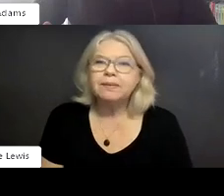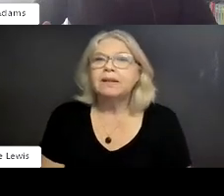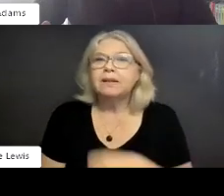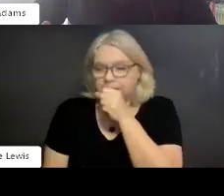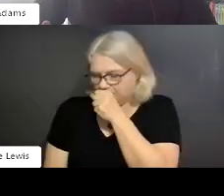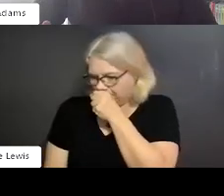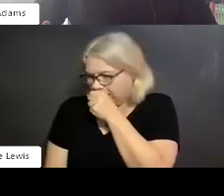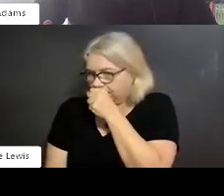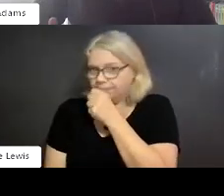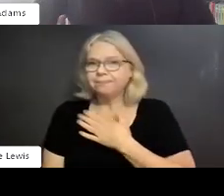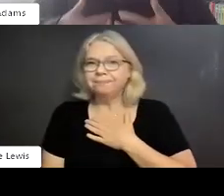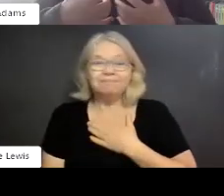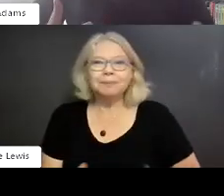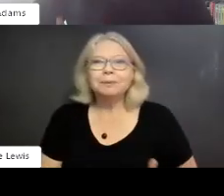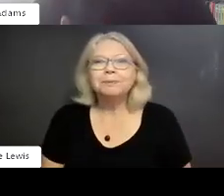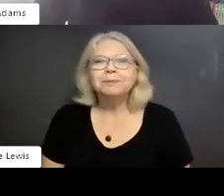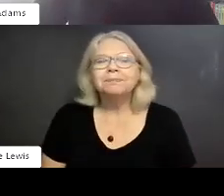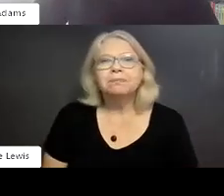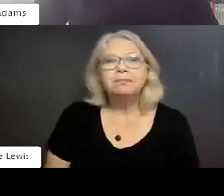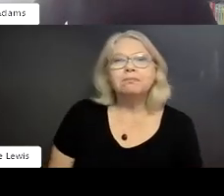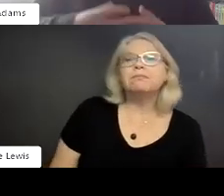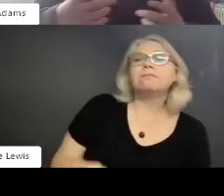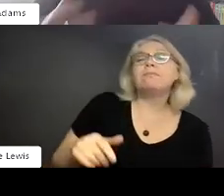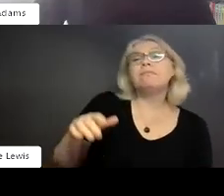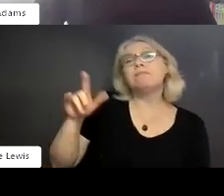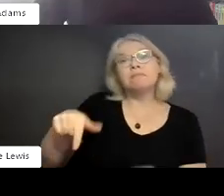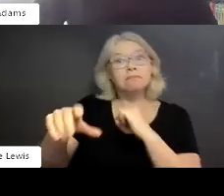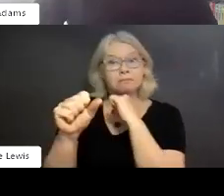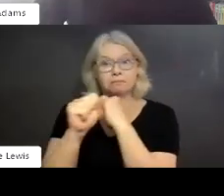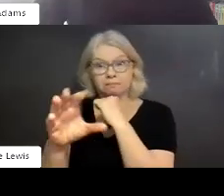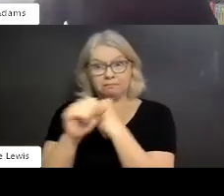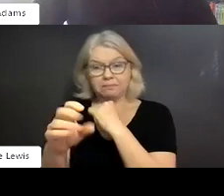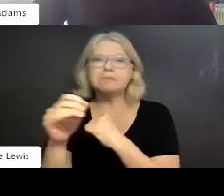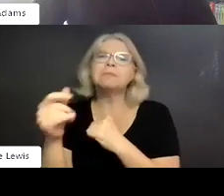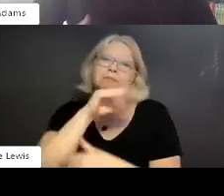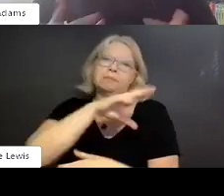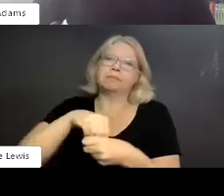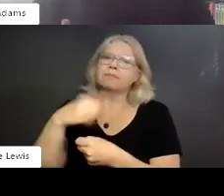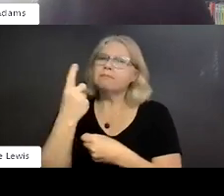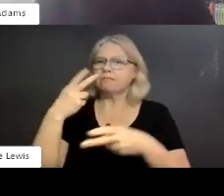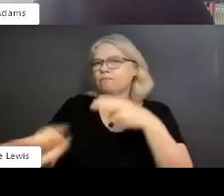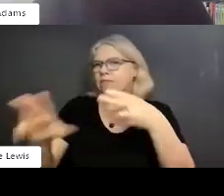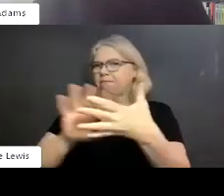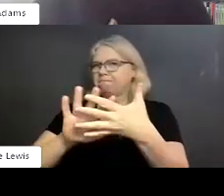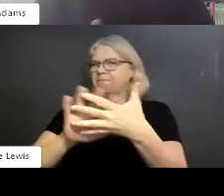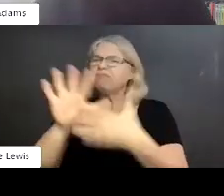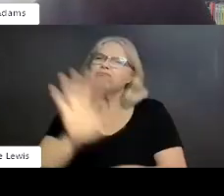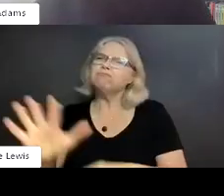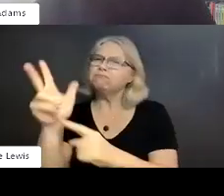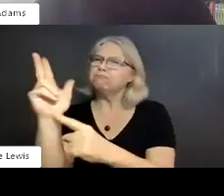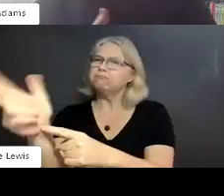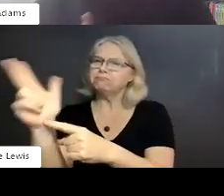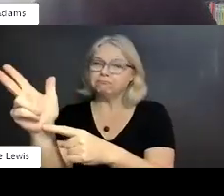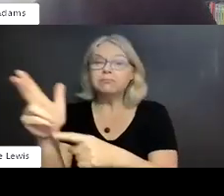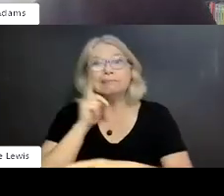that was the key piece of this campaign. So it's about 3 minutes long. For those of you who have not seen it, it is quite